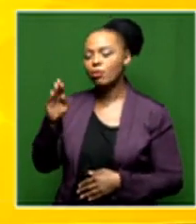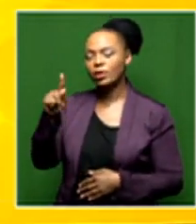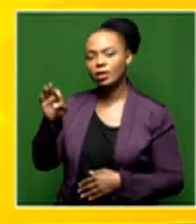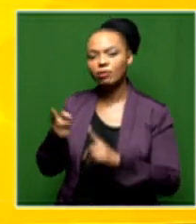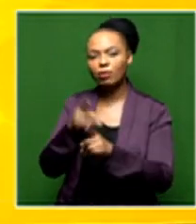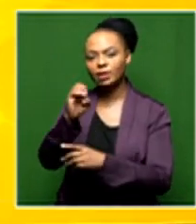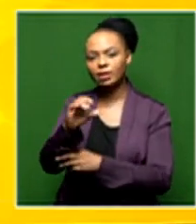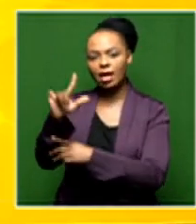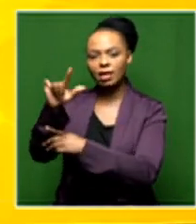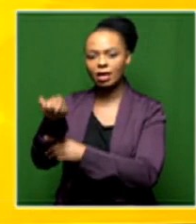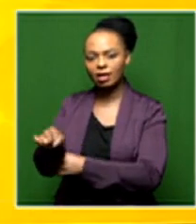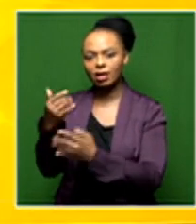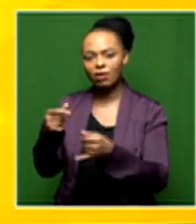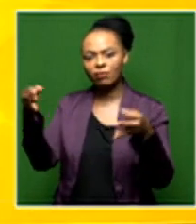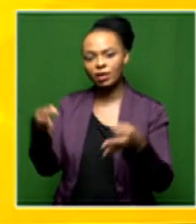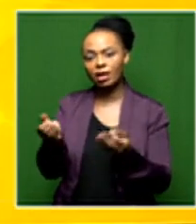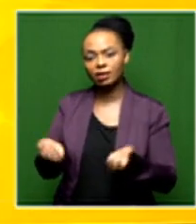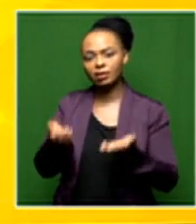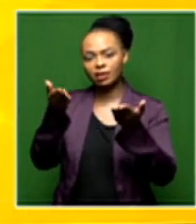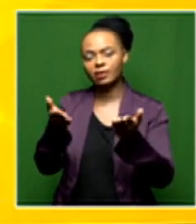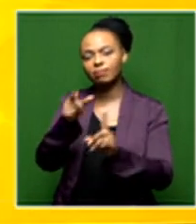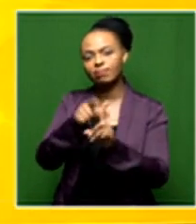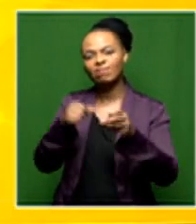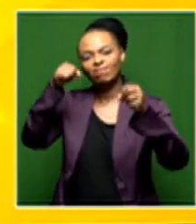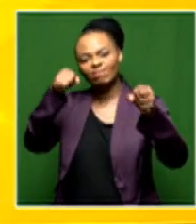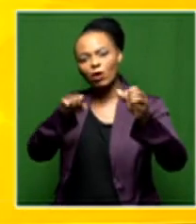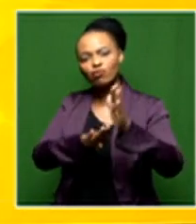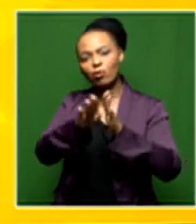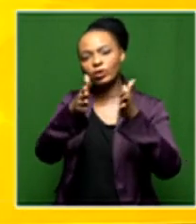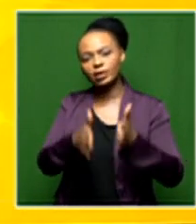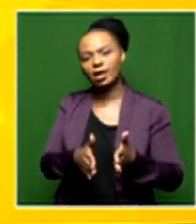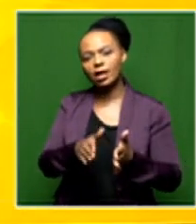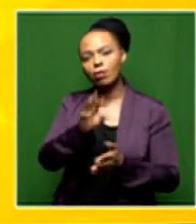East London at the funeral service of the late boxing promoter Mzimasi Mnguni.